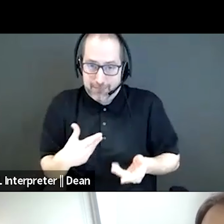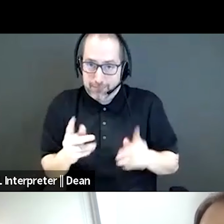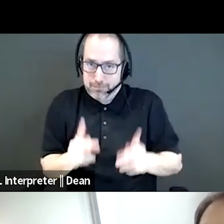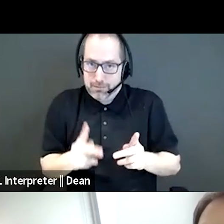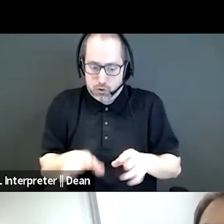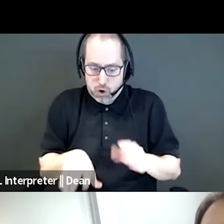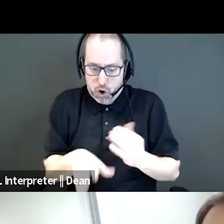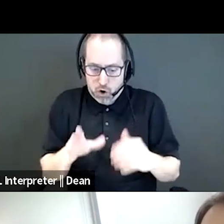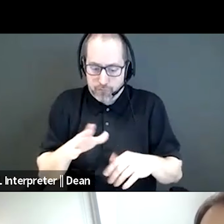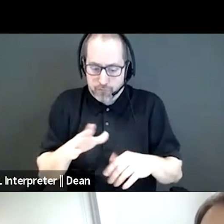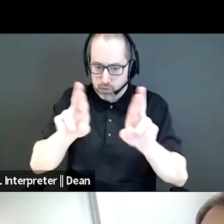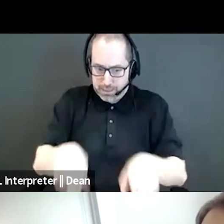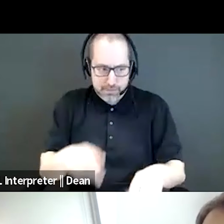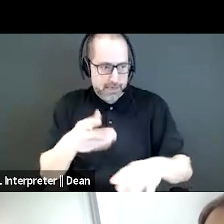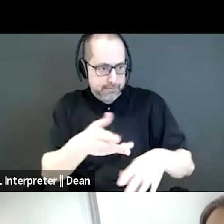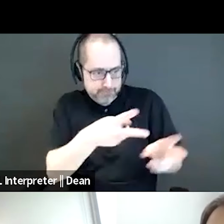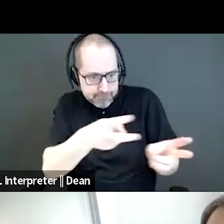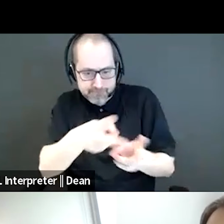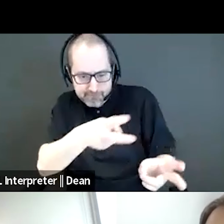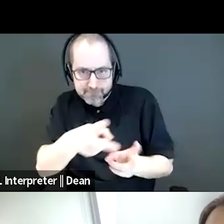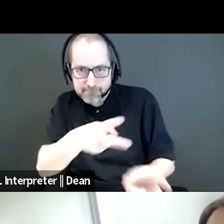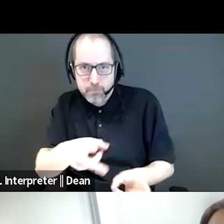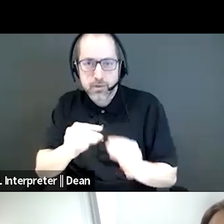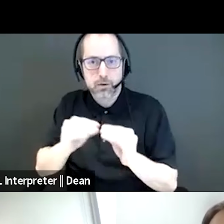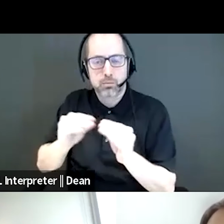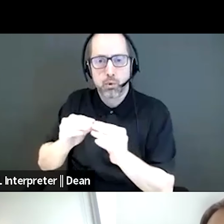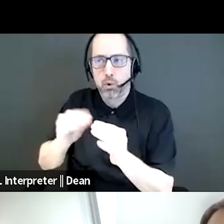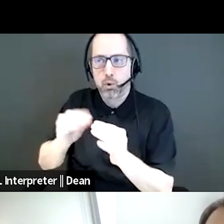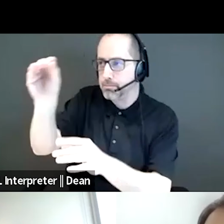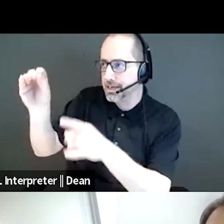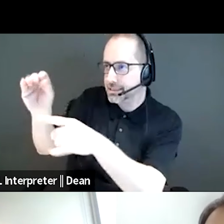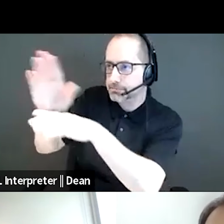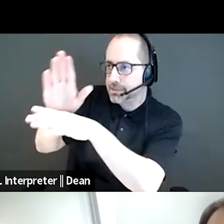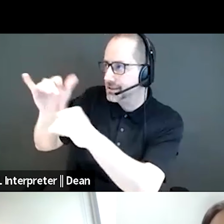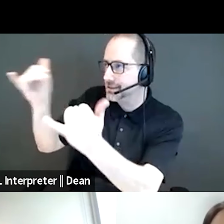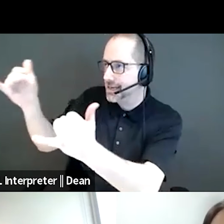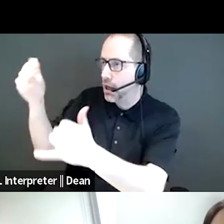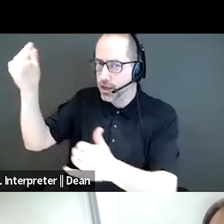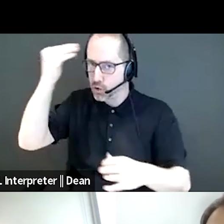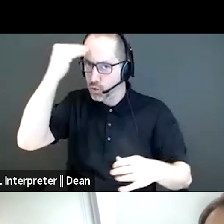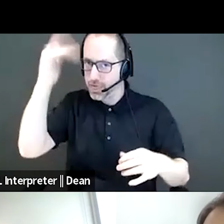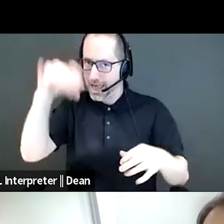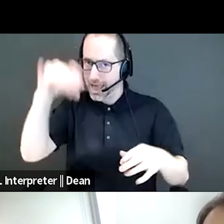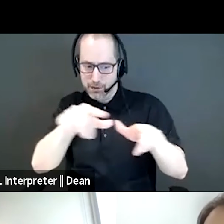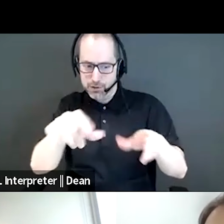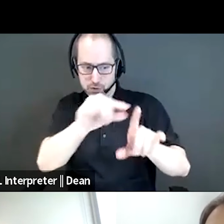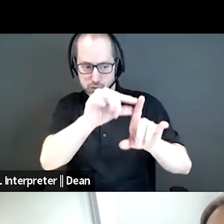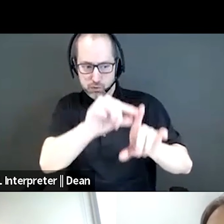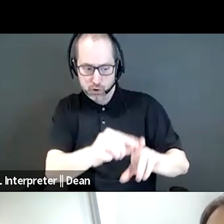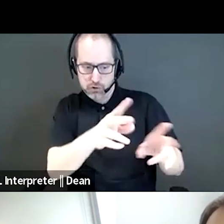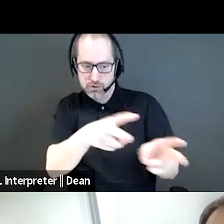companies are using and are familiar with this language. So they are already ahead of the time discussing